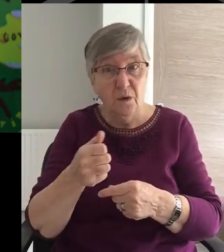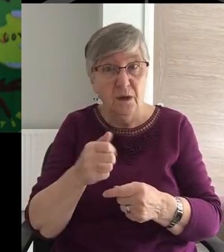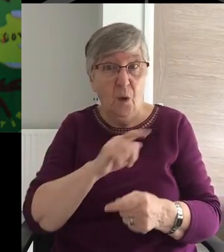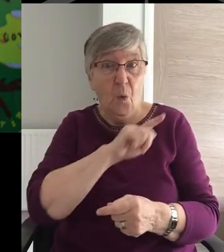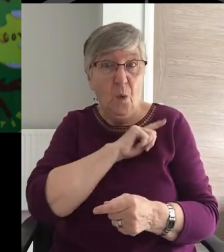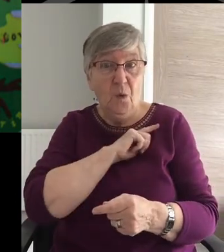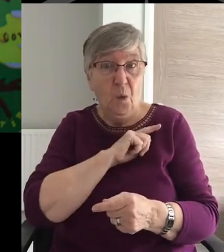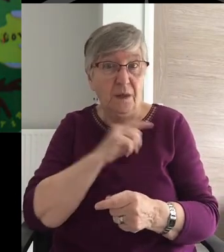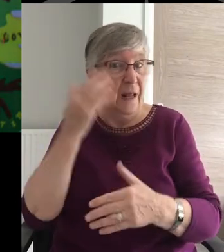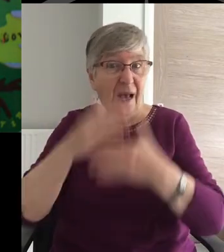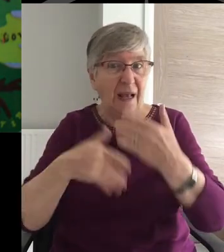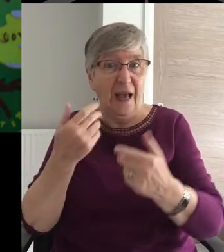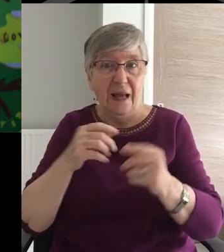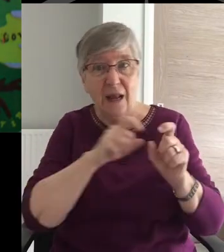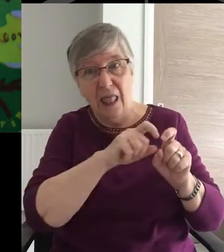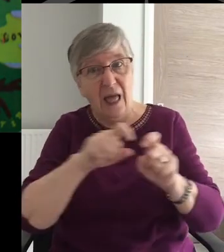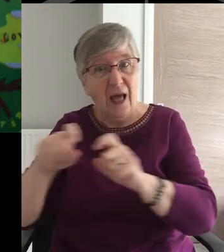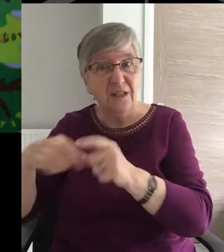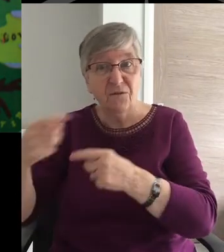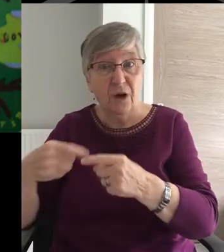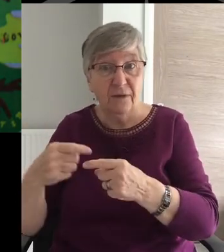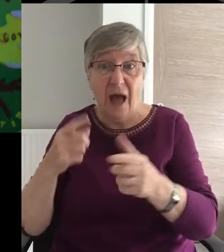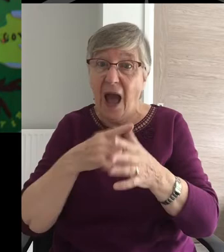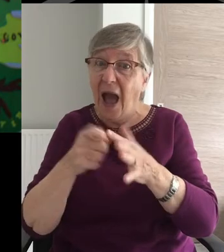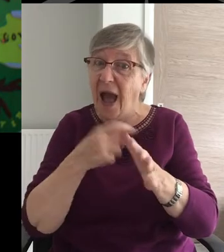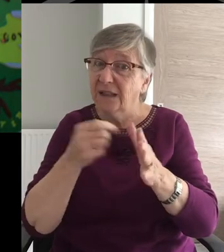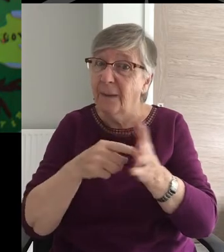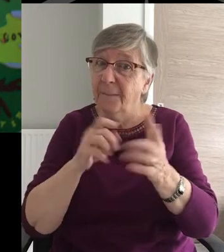Even Adam Peaty is going to get beaten at some point.